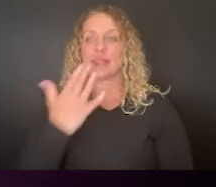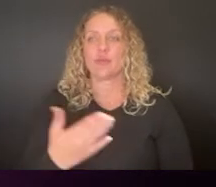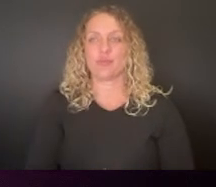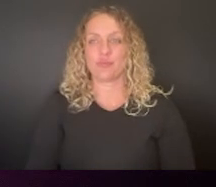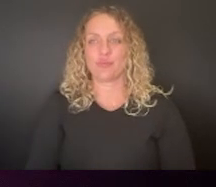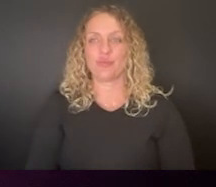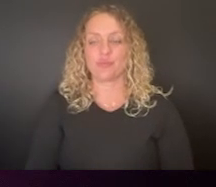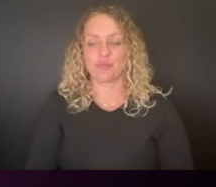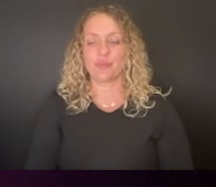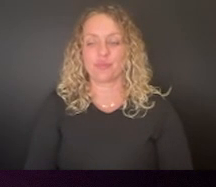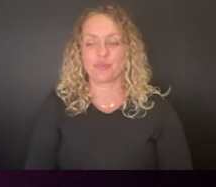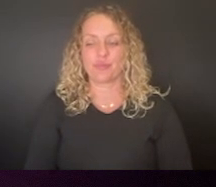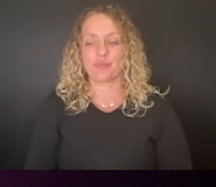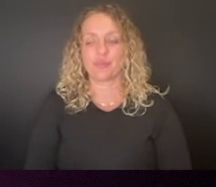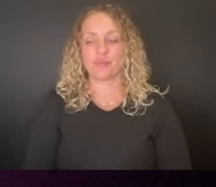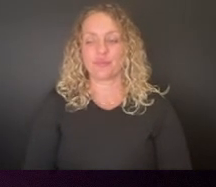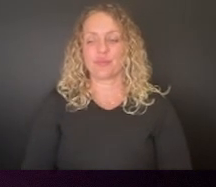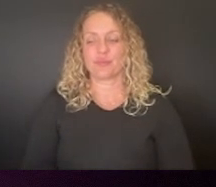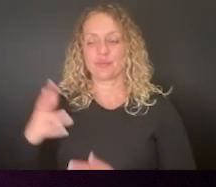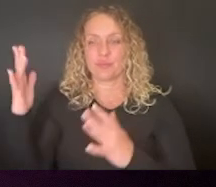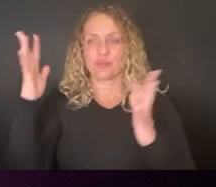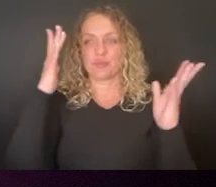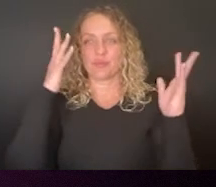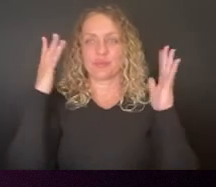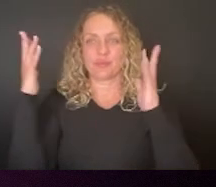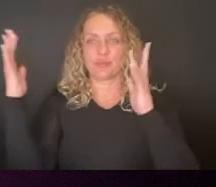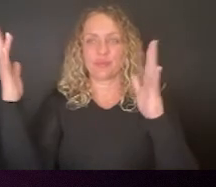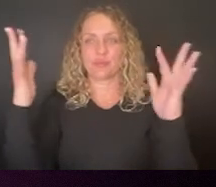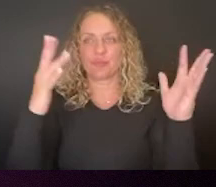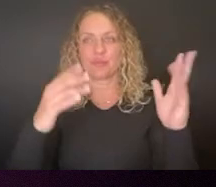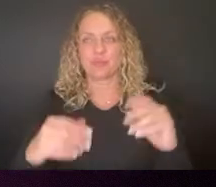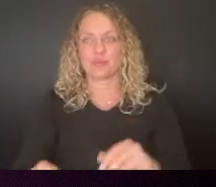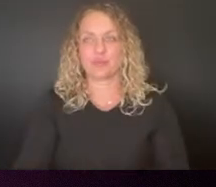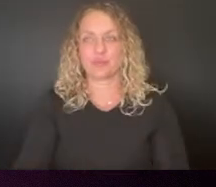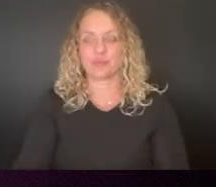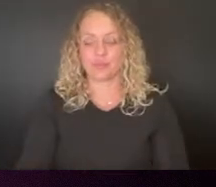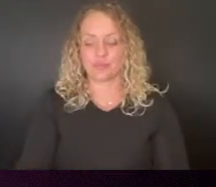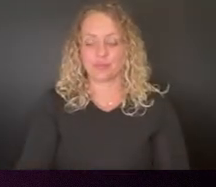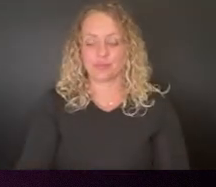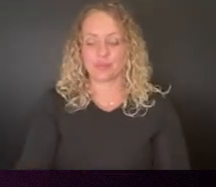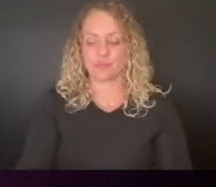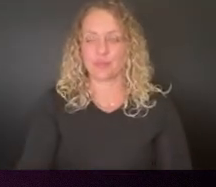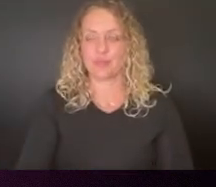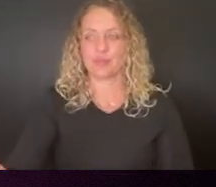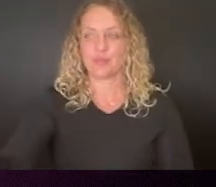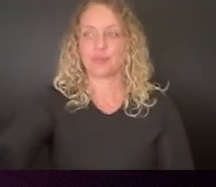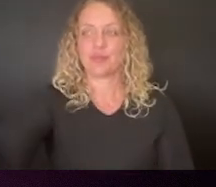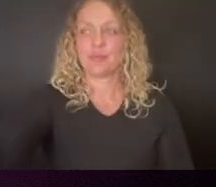and rolled out a product rebrand in stealth mode. Thank you.